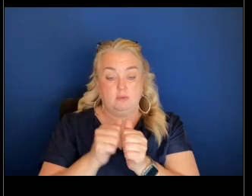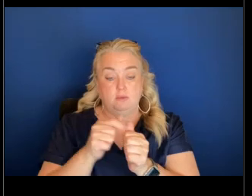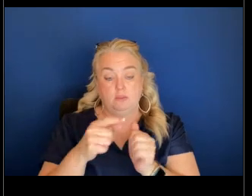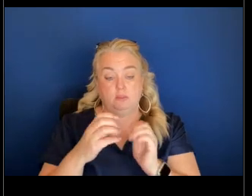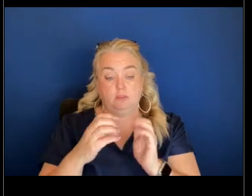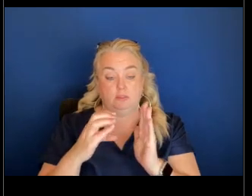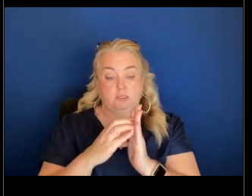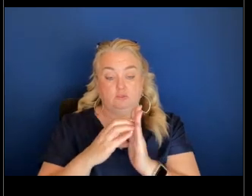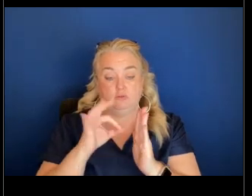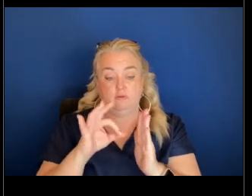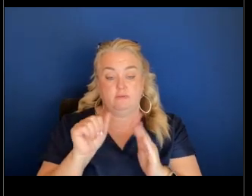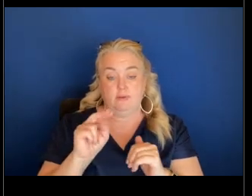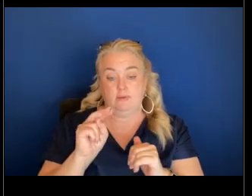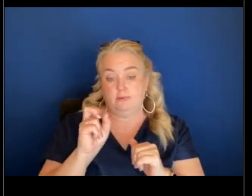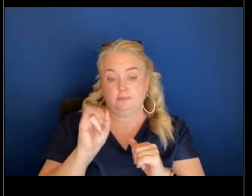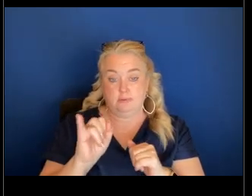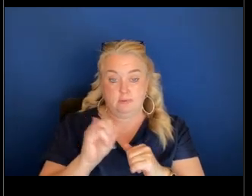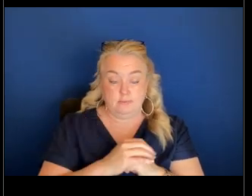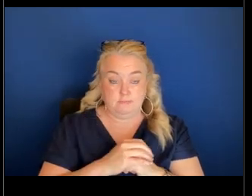of ANSI.